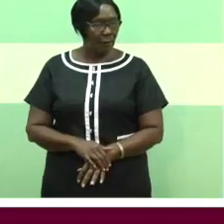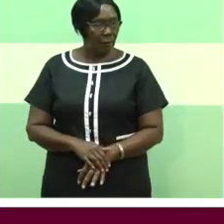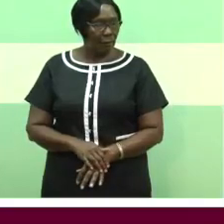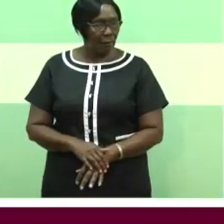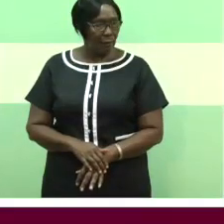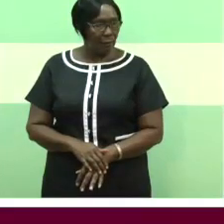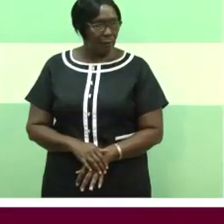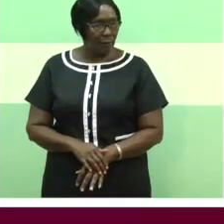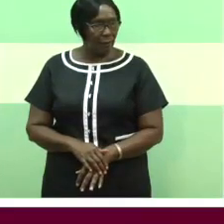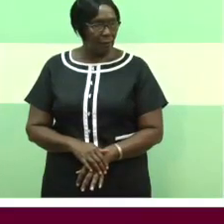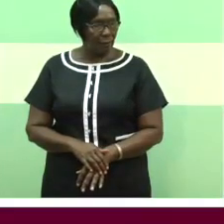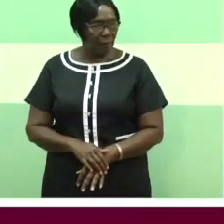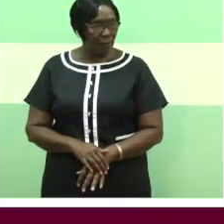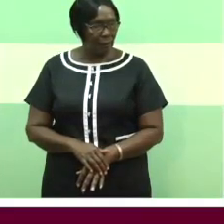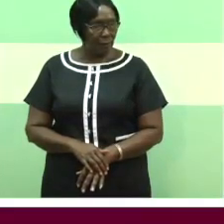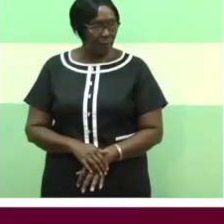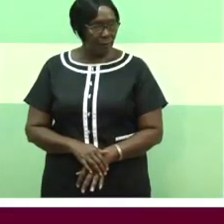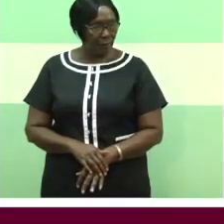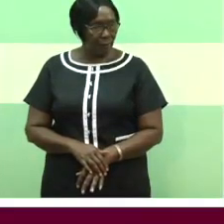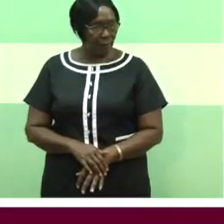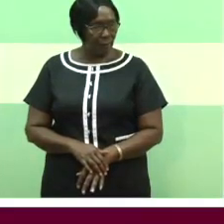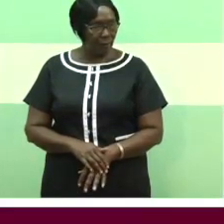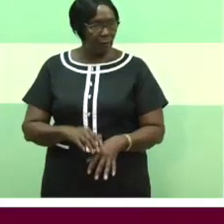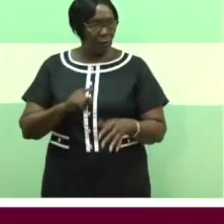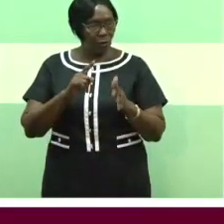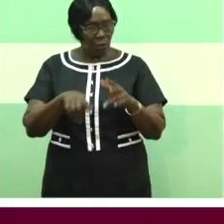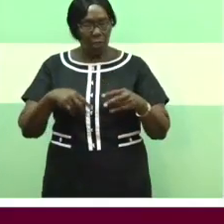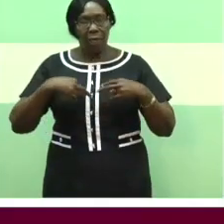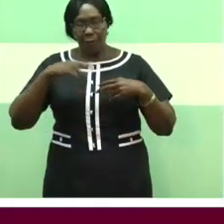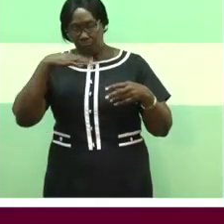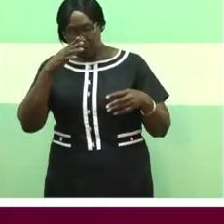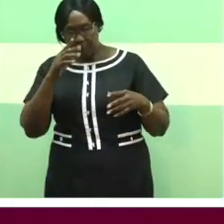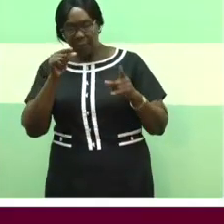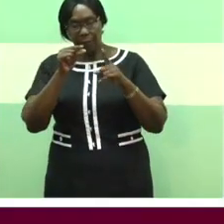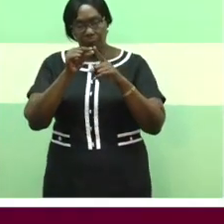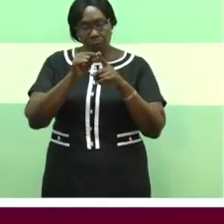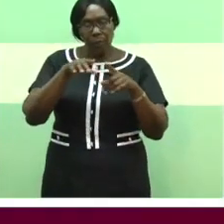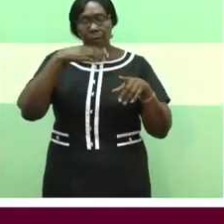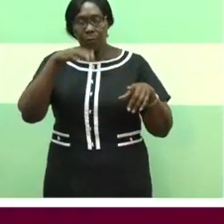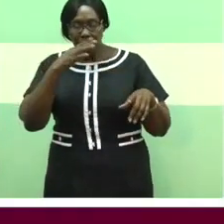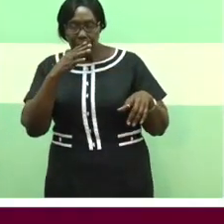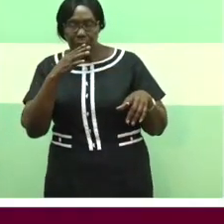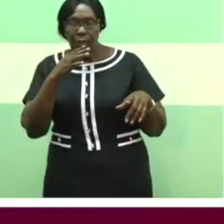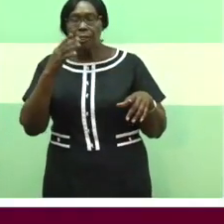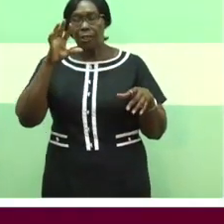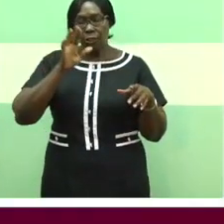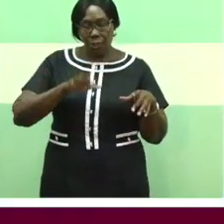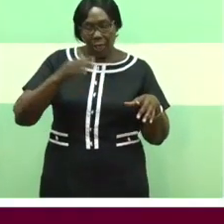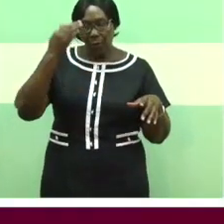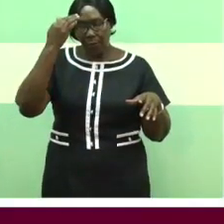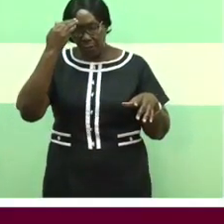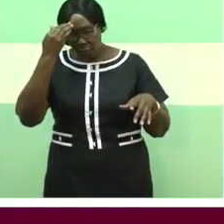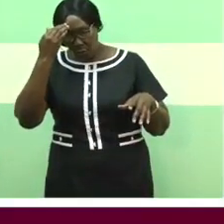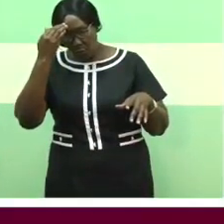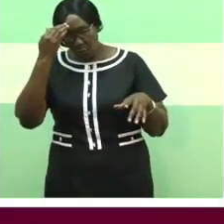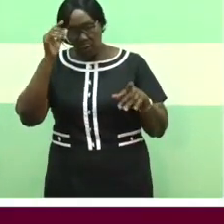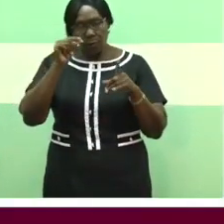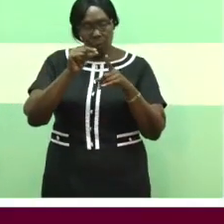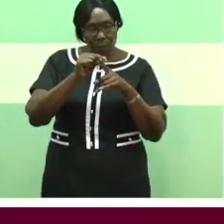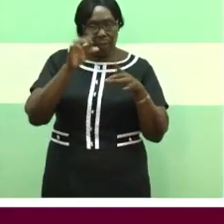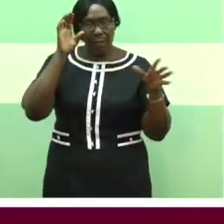breakfast, you would have the word breakfast. So it would associate, the child would associate the word breakfast with the picture